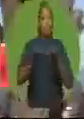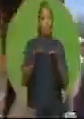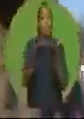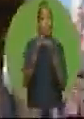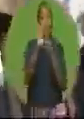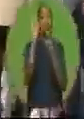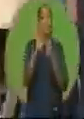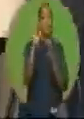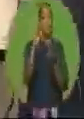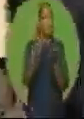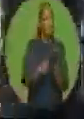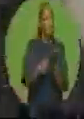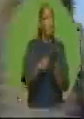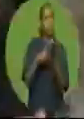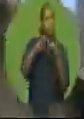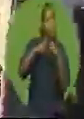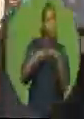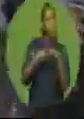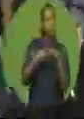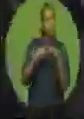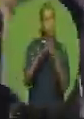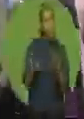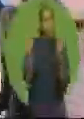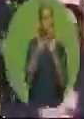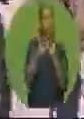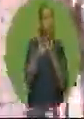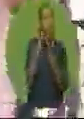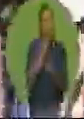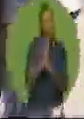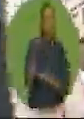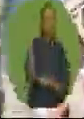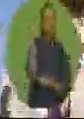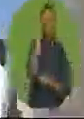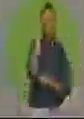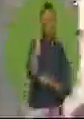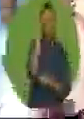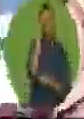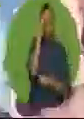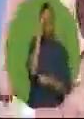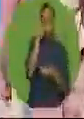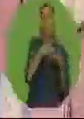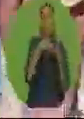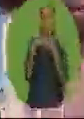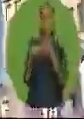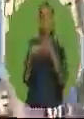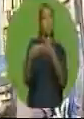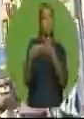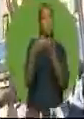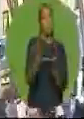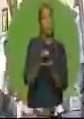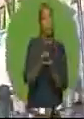Providing solutions to these problems require adequate knowledge of the principles